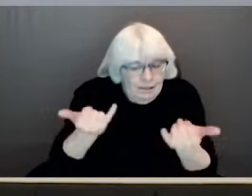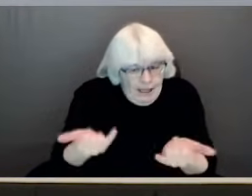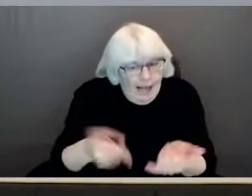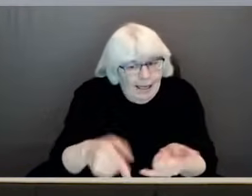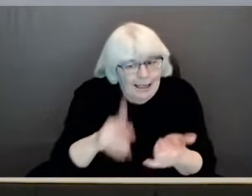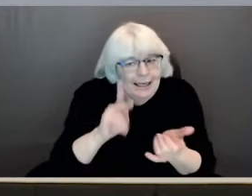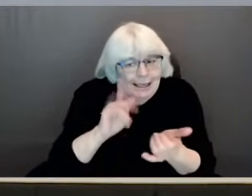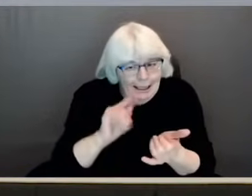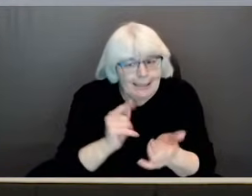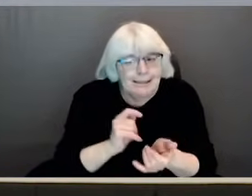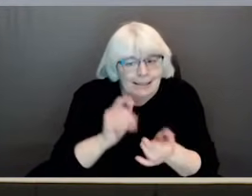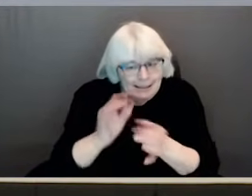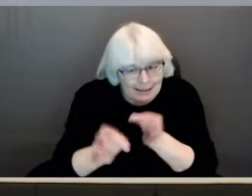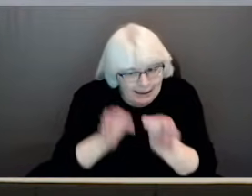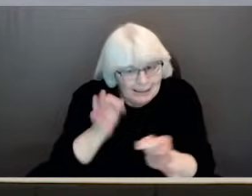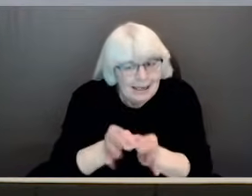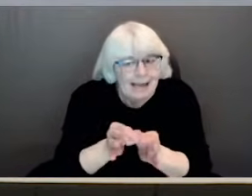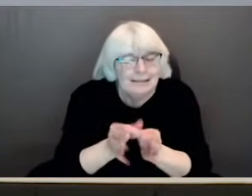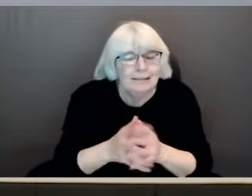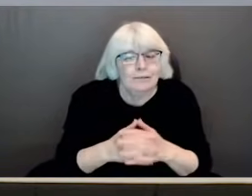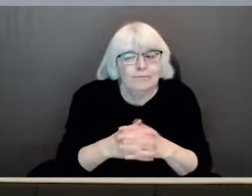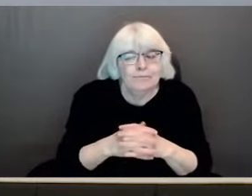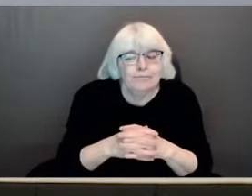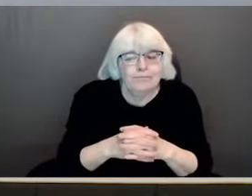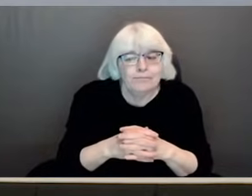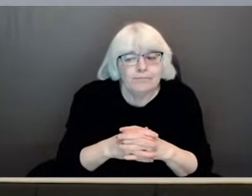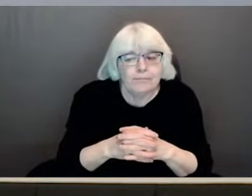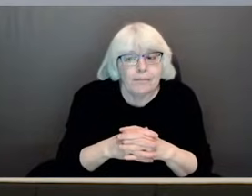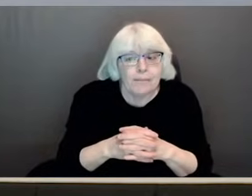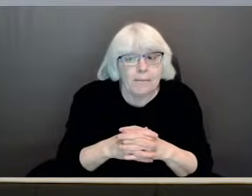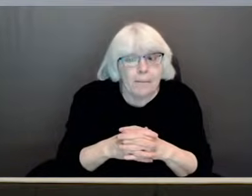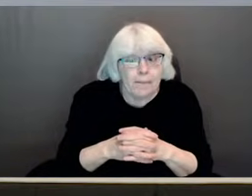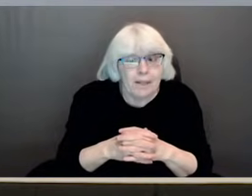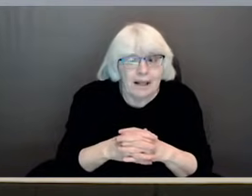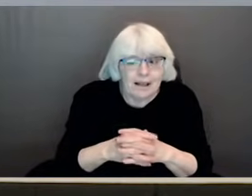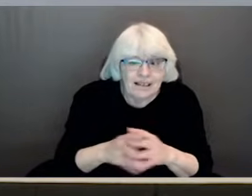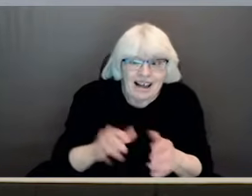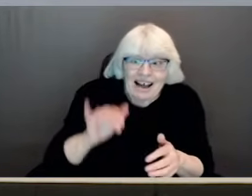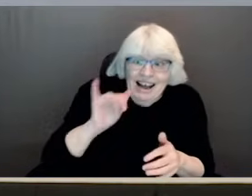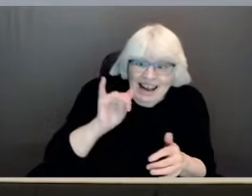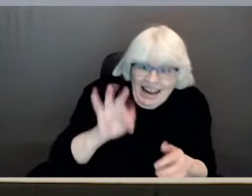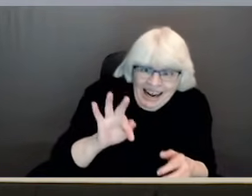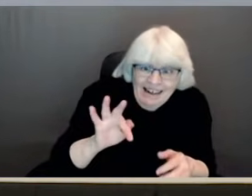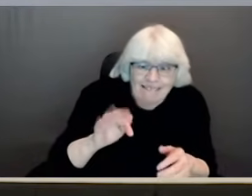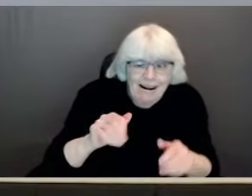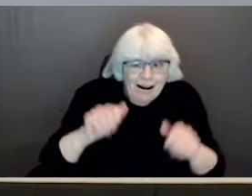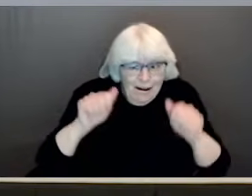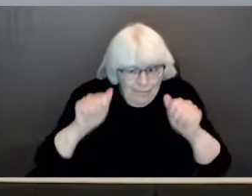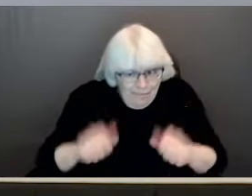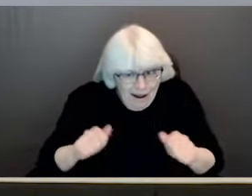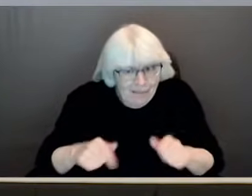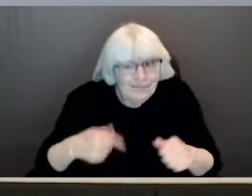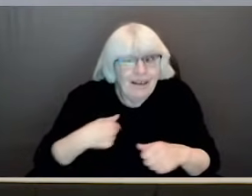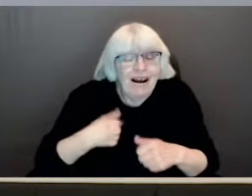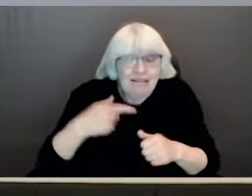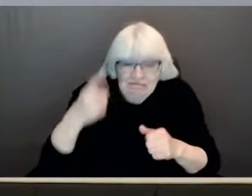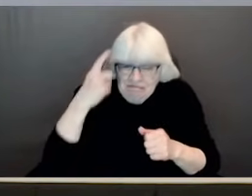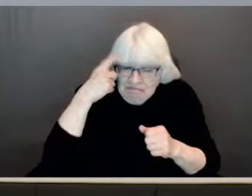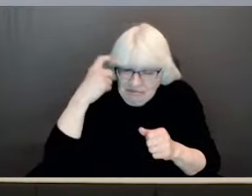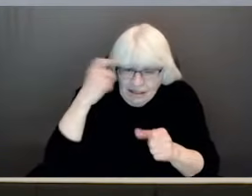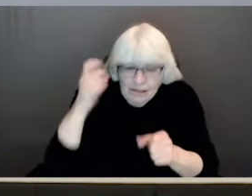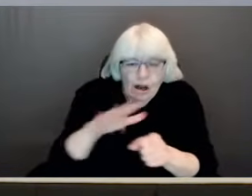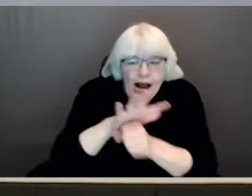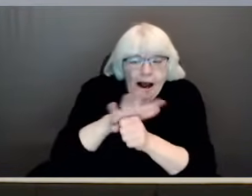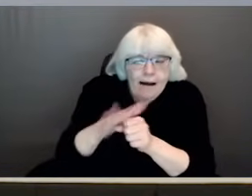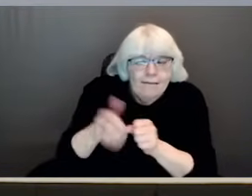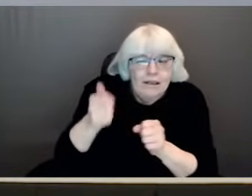test must be confirmed by a lab-based PCR test available at a testing clinic. An individual is